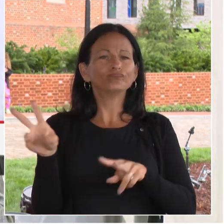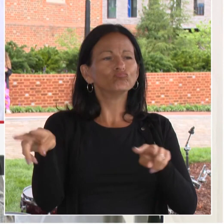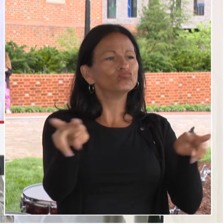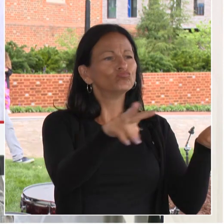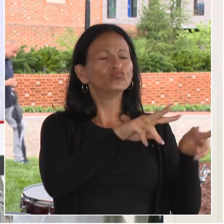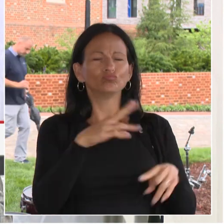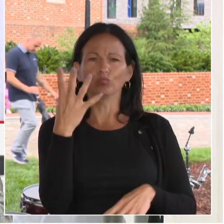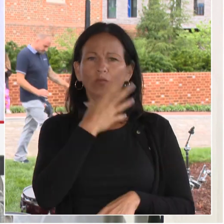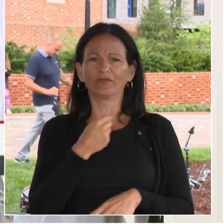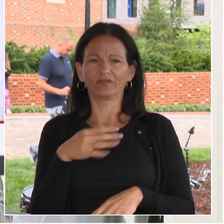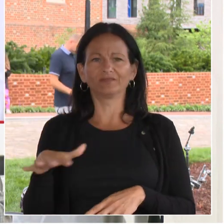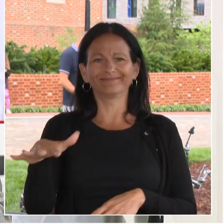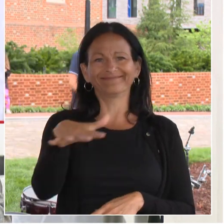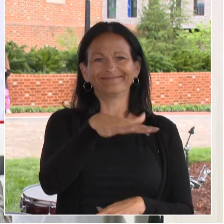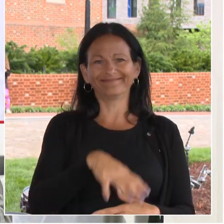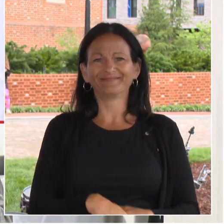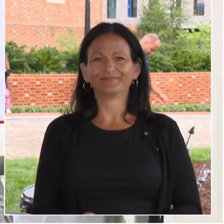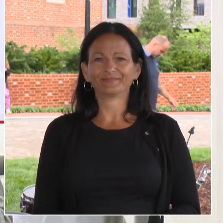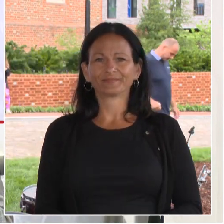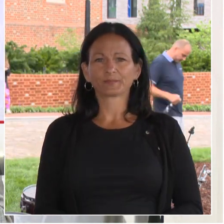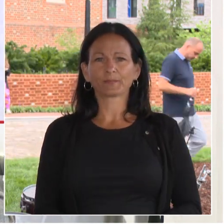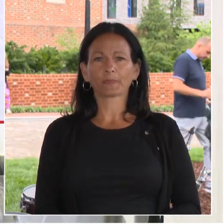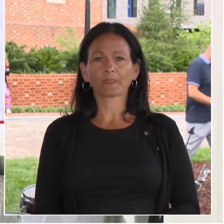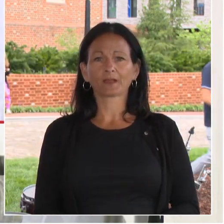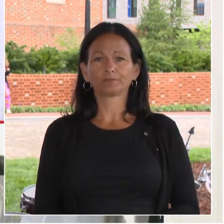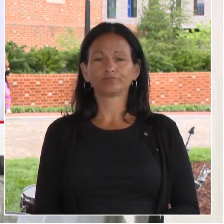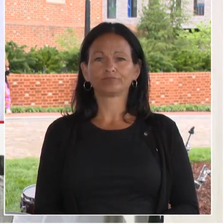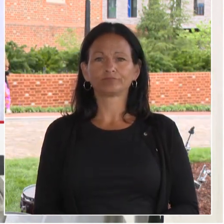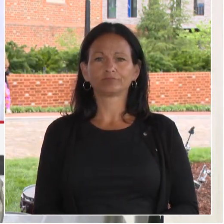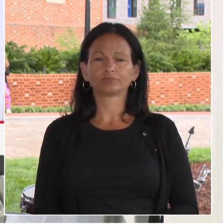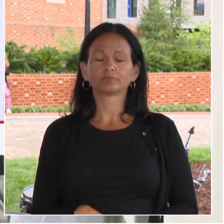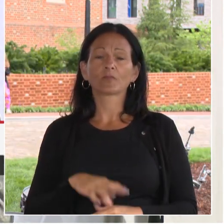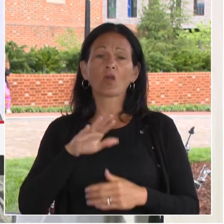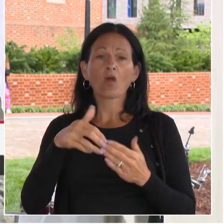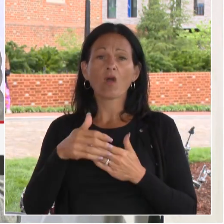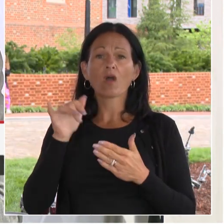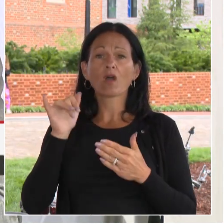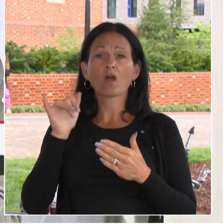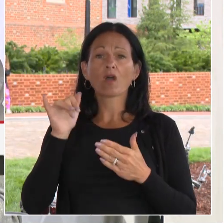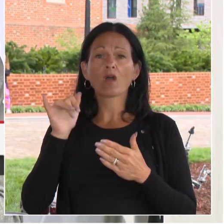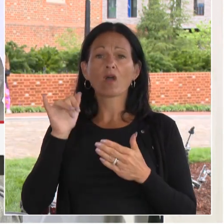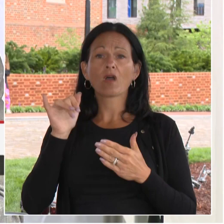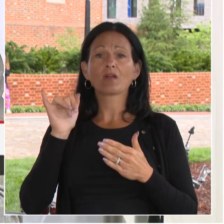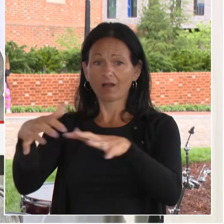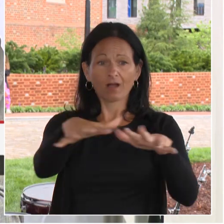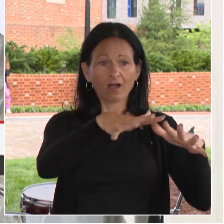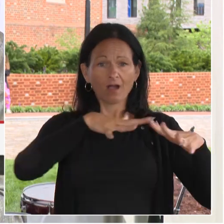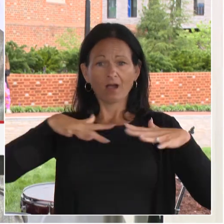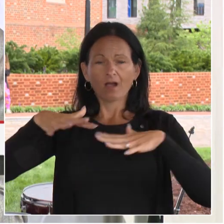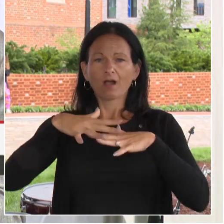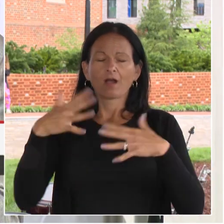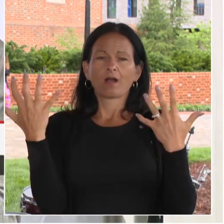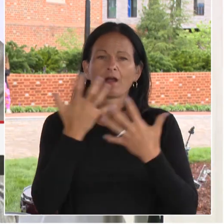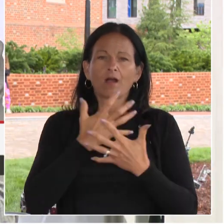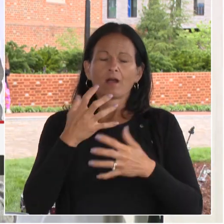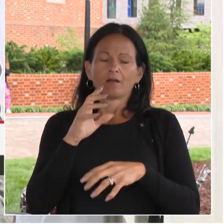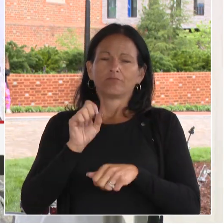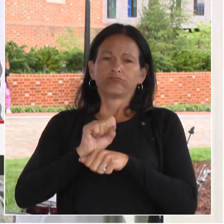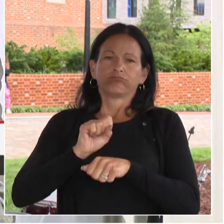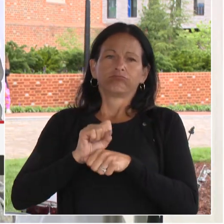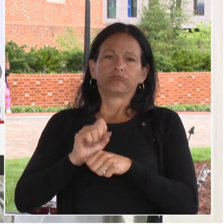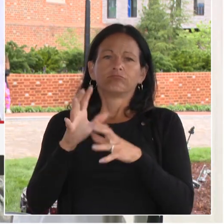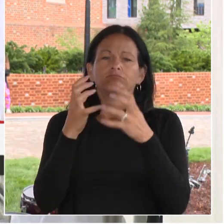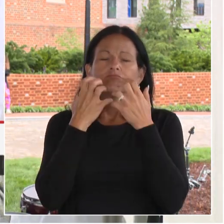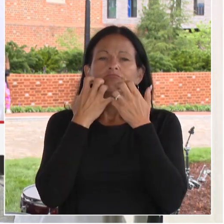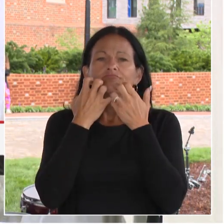out of NVLA, and an incredible brains that they have, and thoughtfulness and caring about moving heritage